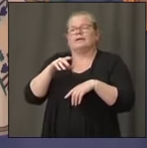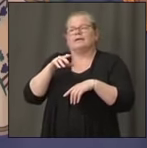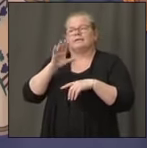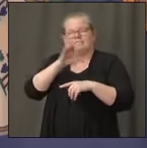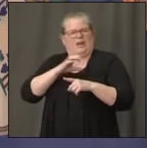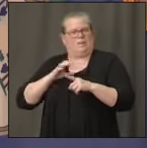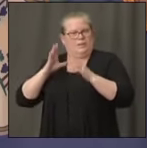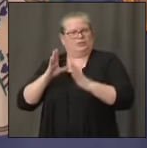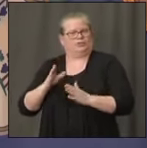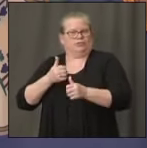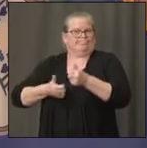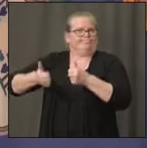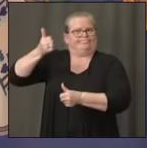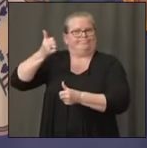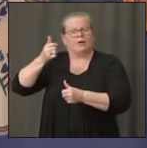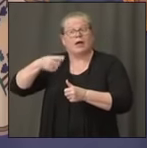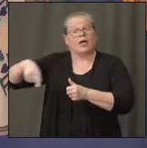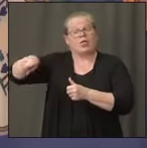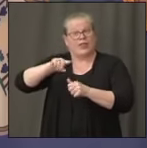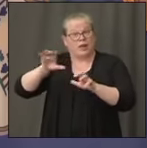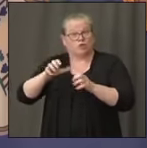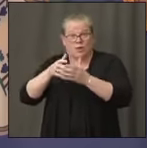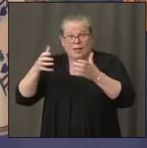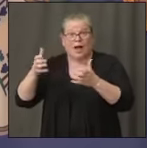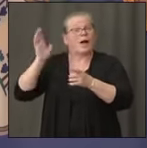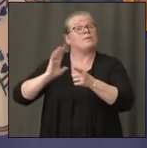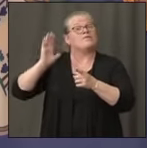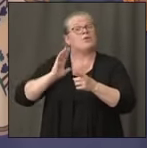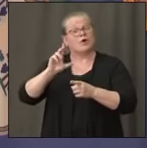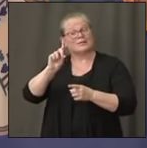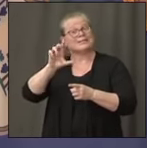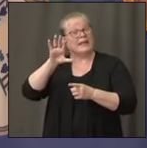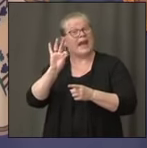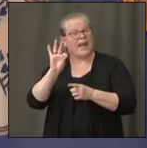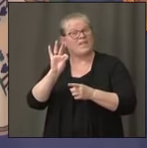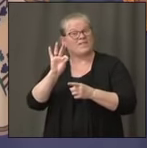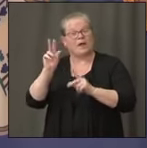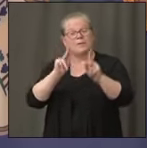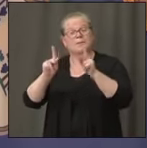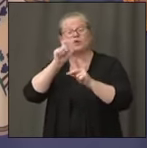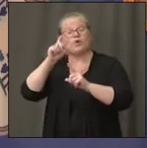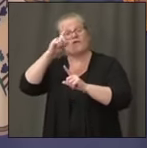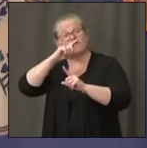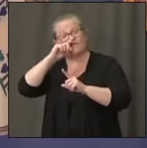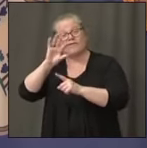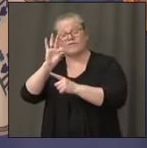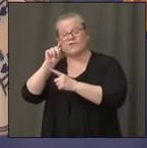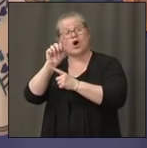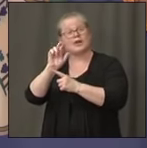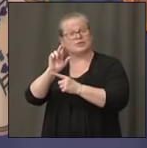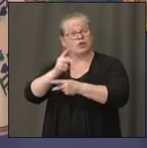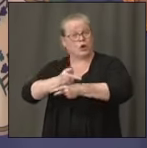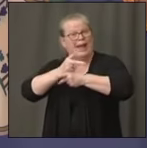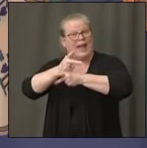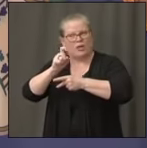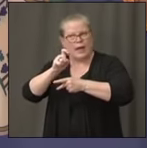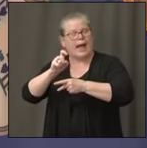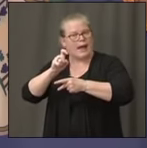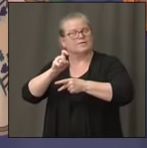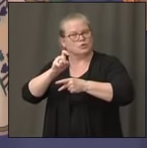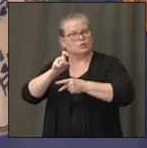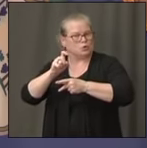to have to do visits every day to visit, you know, folks who are in foster care. And they're finding, with the FaceTime, they're able to be